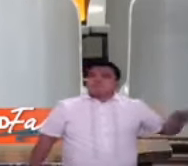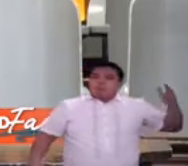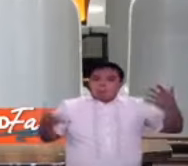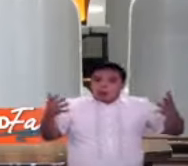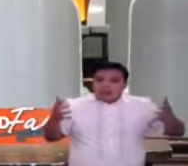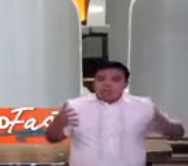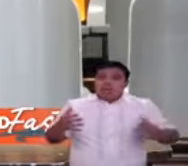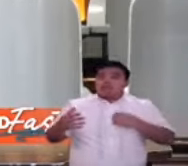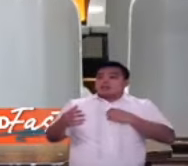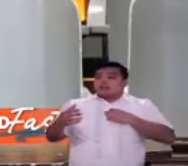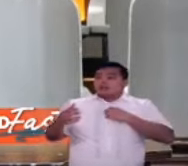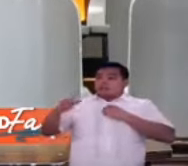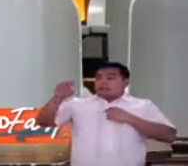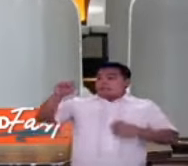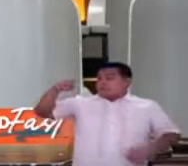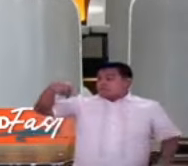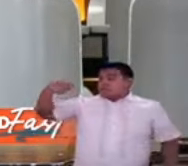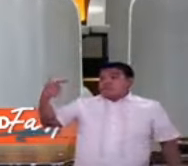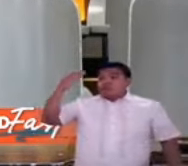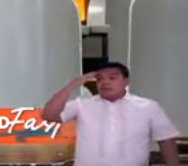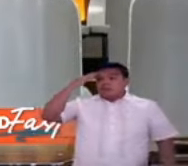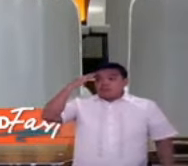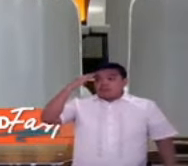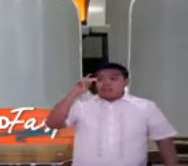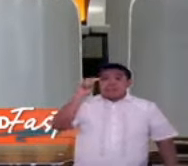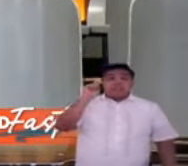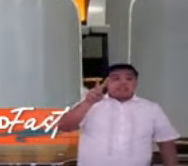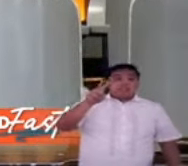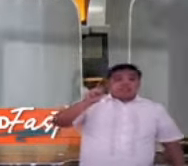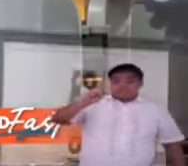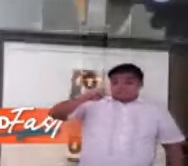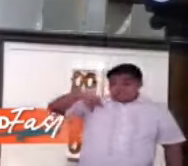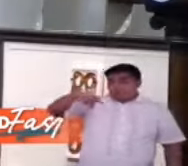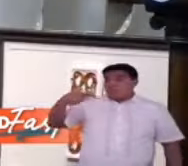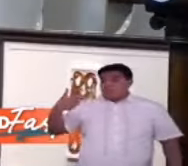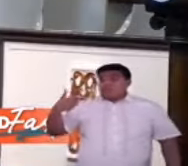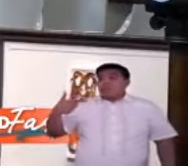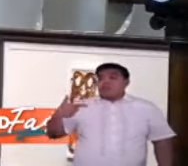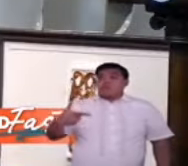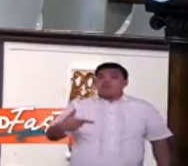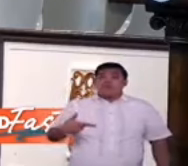Wala na'y gamit ang SPG, striktong patnubay at gabay.